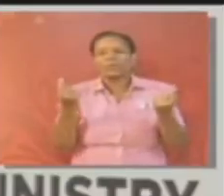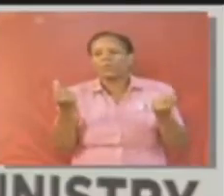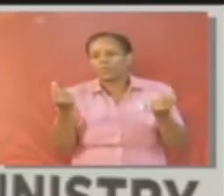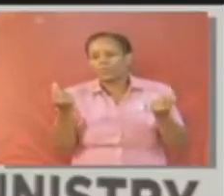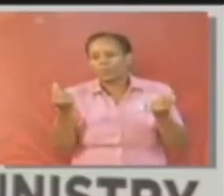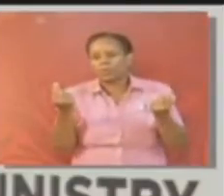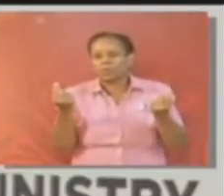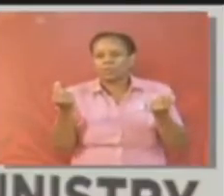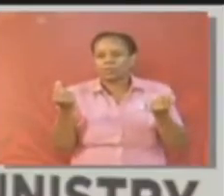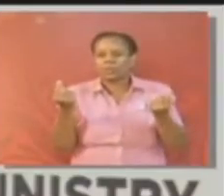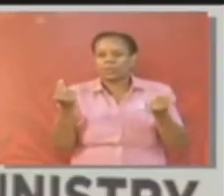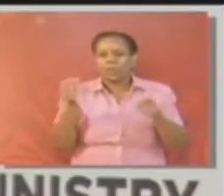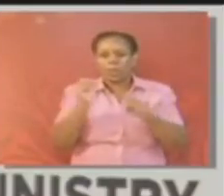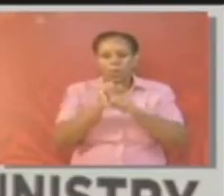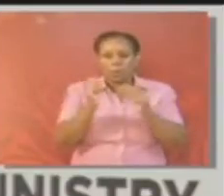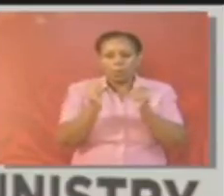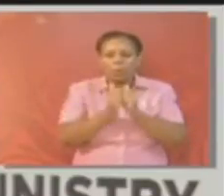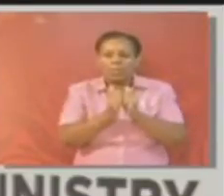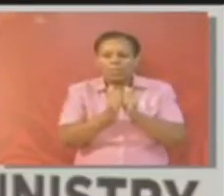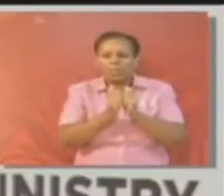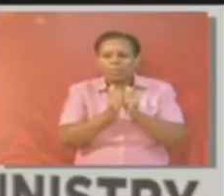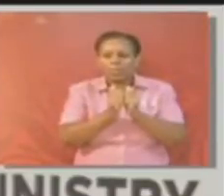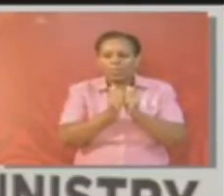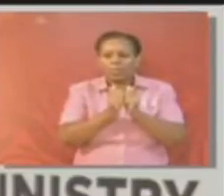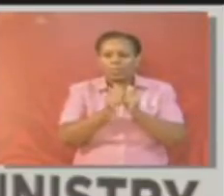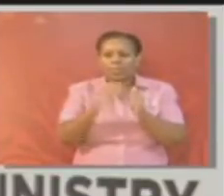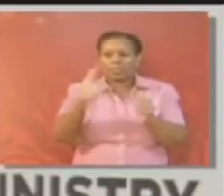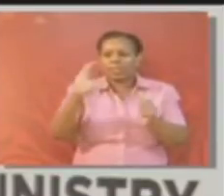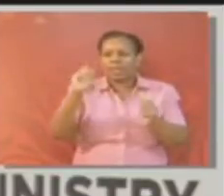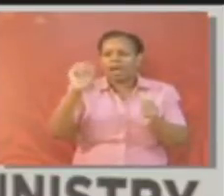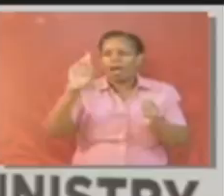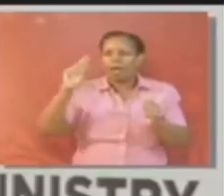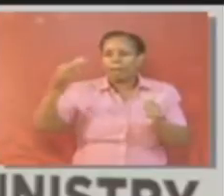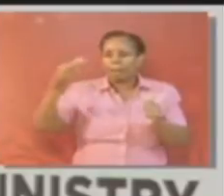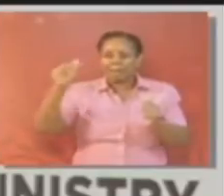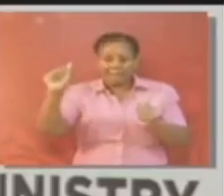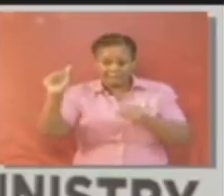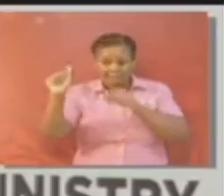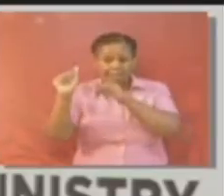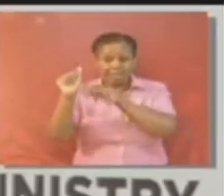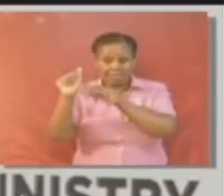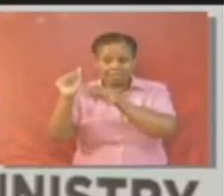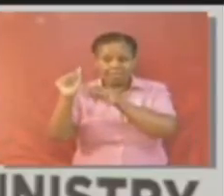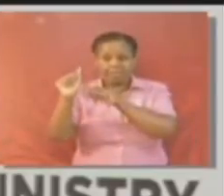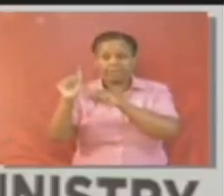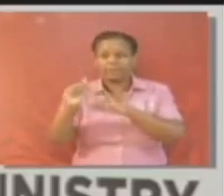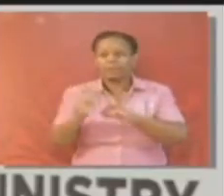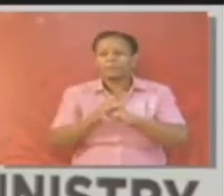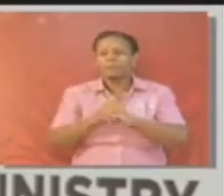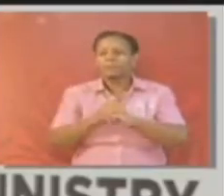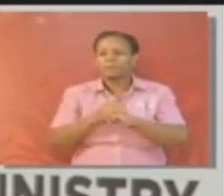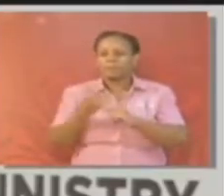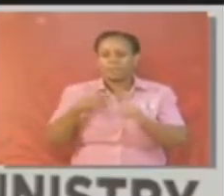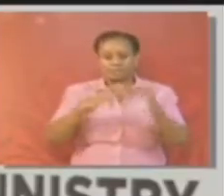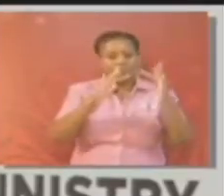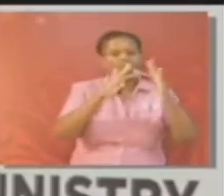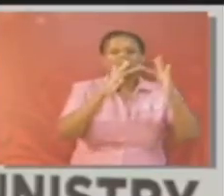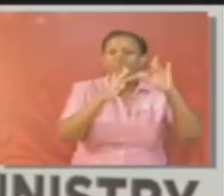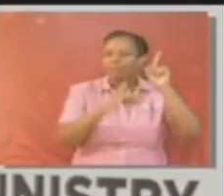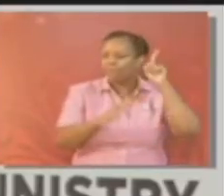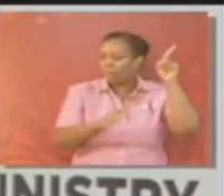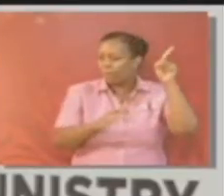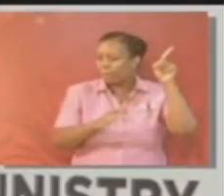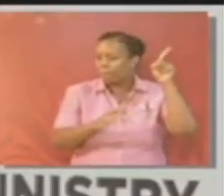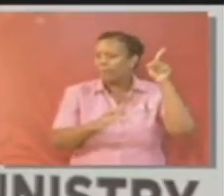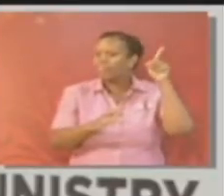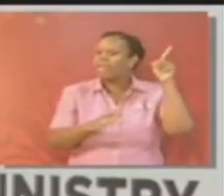Agency, who had launched their Tourism and Health program on November 5th, is we reached out to them and they graciously acceded